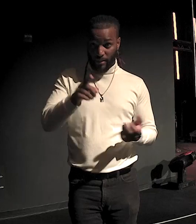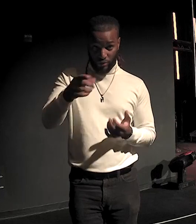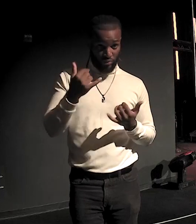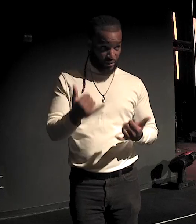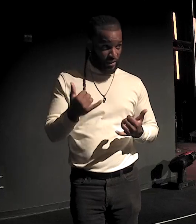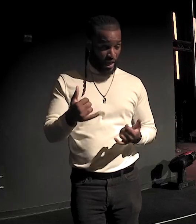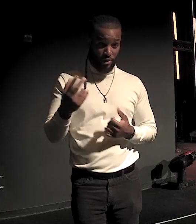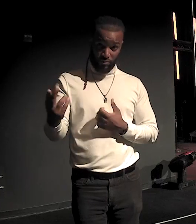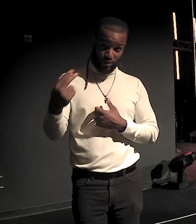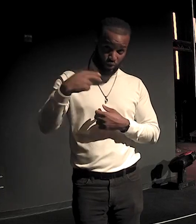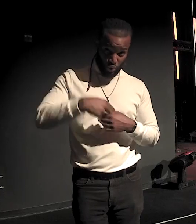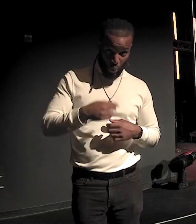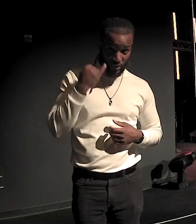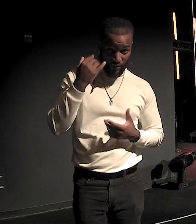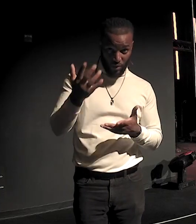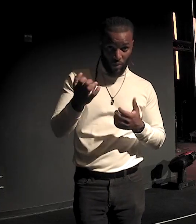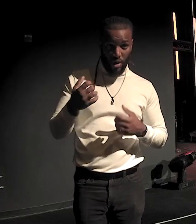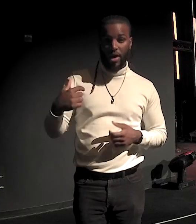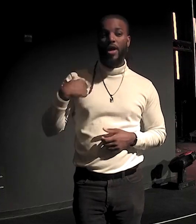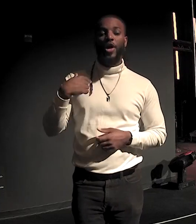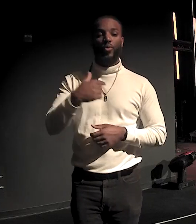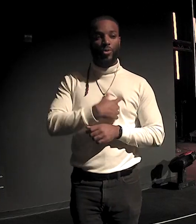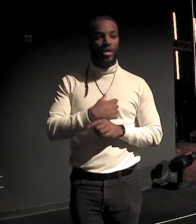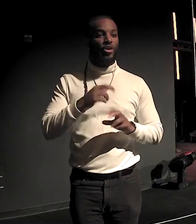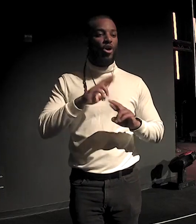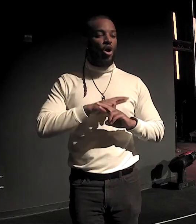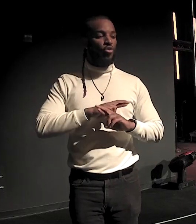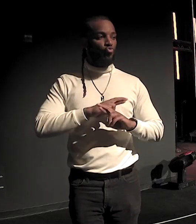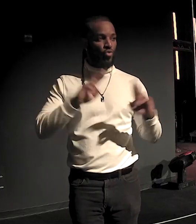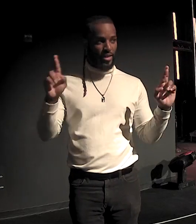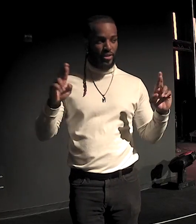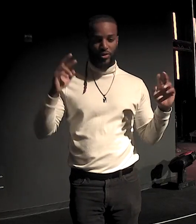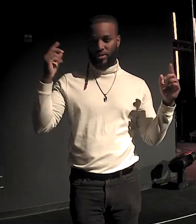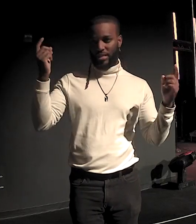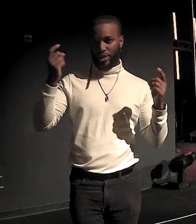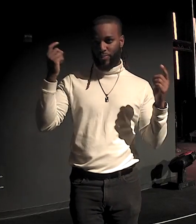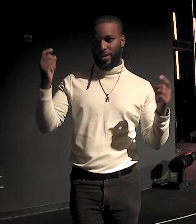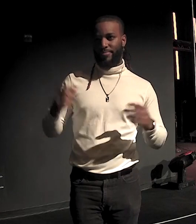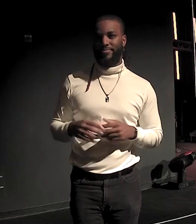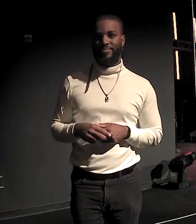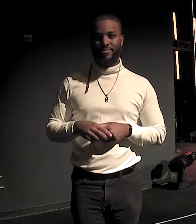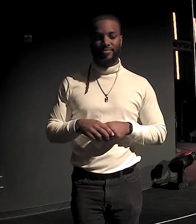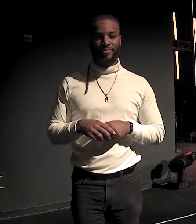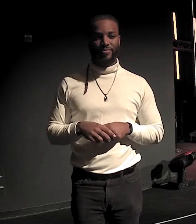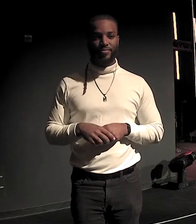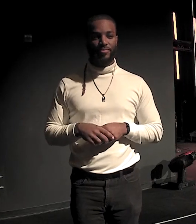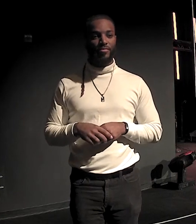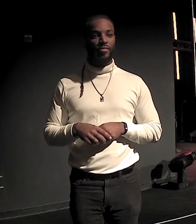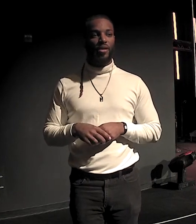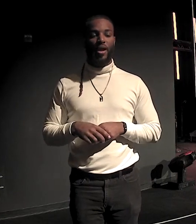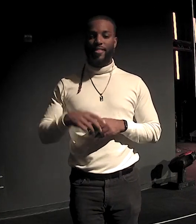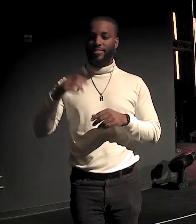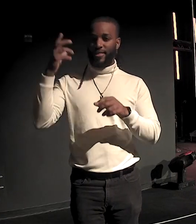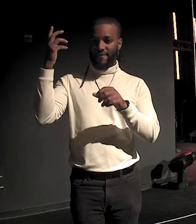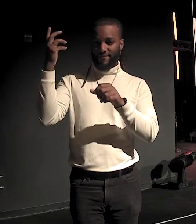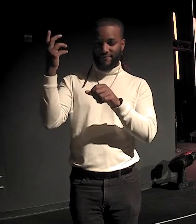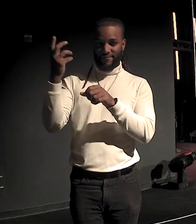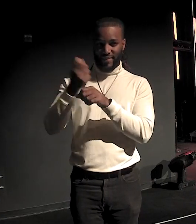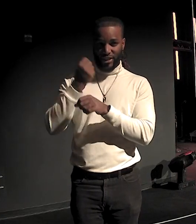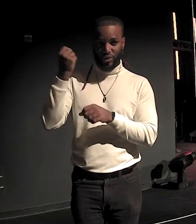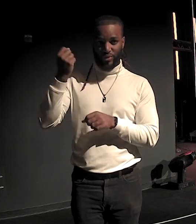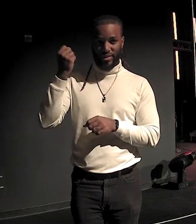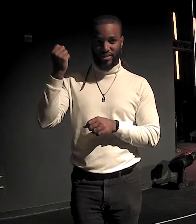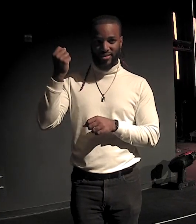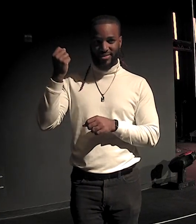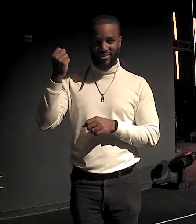today and you can join us. And we are ready to celebrate the victory